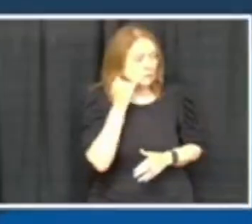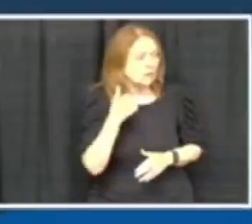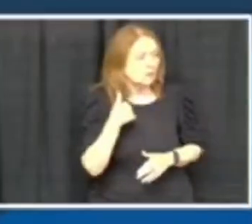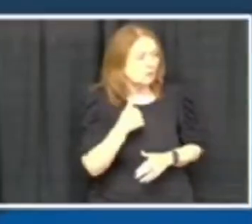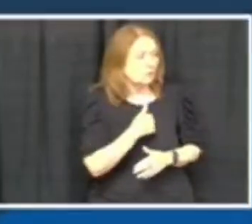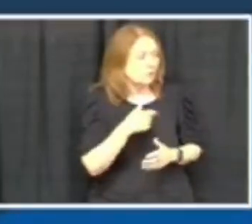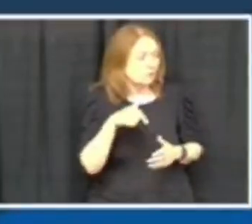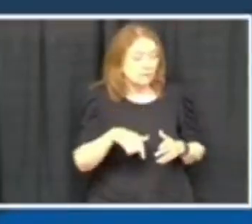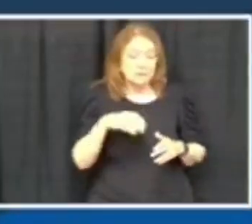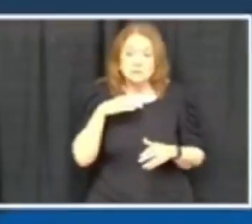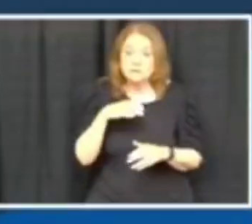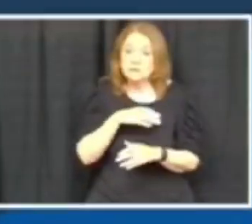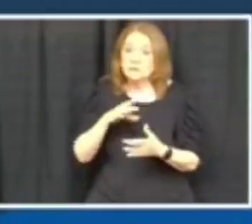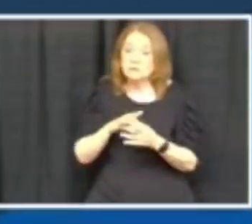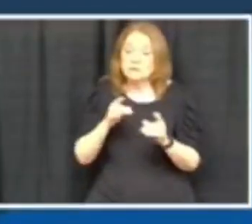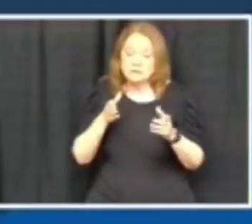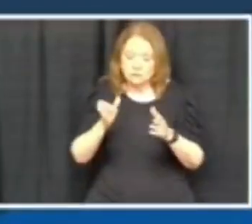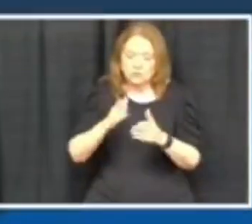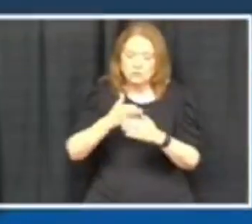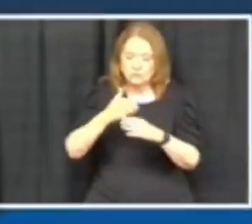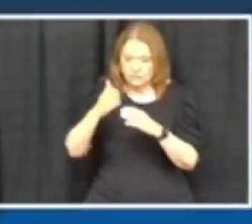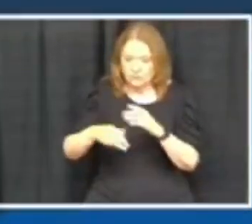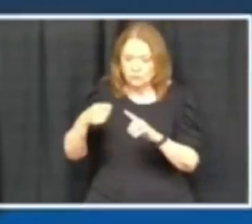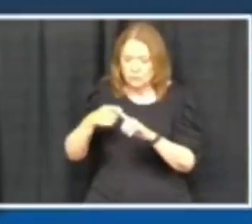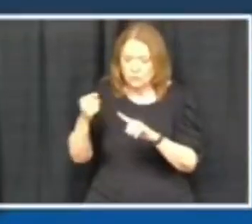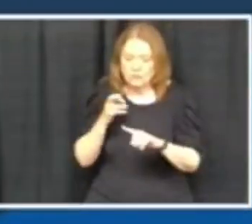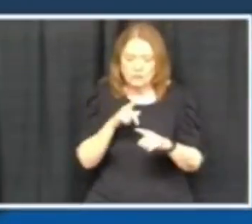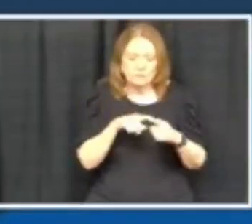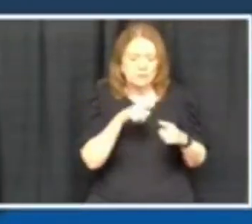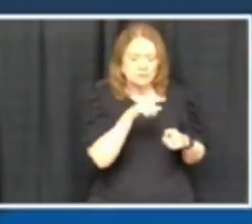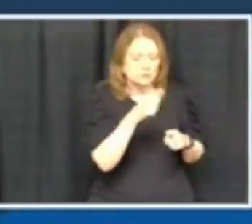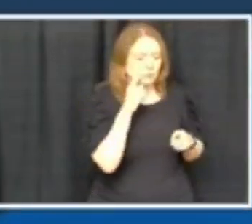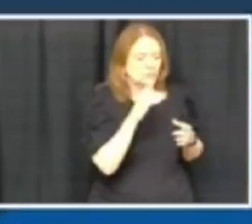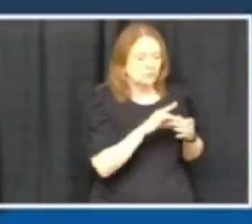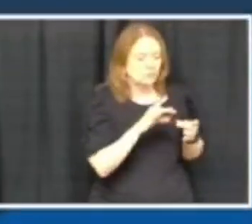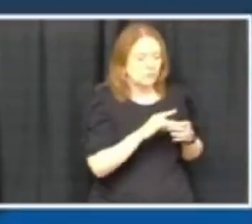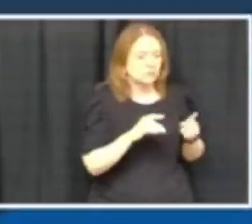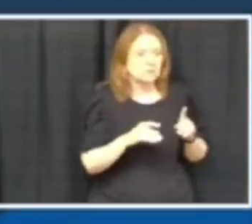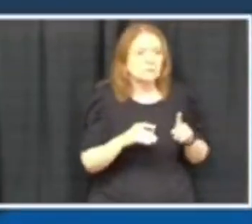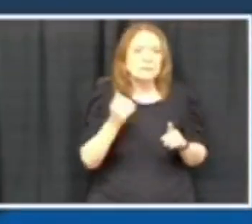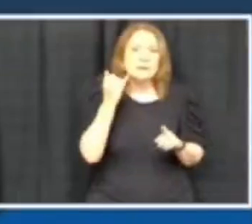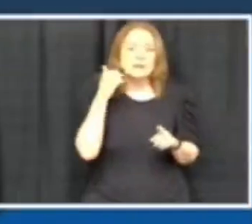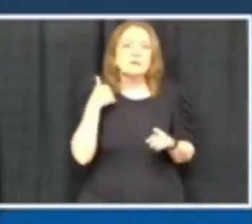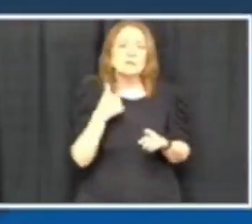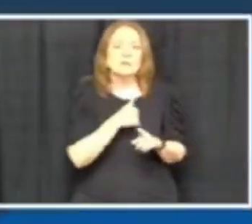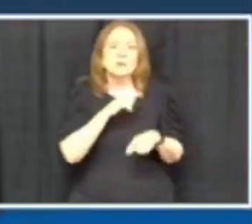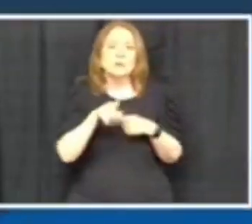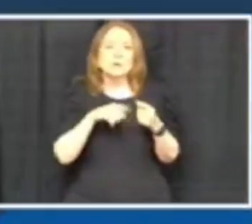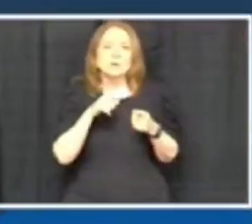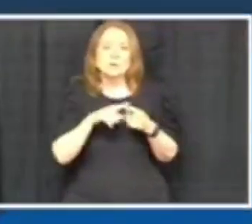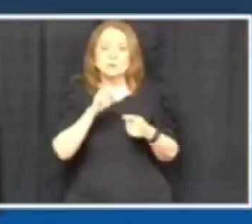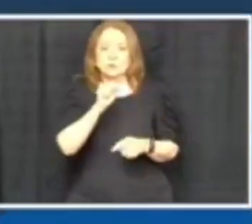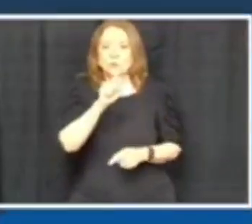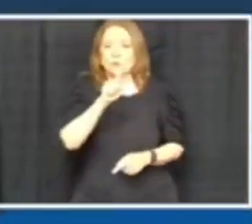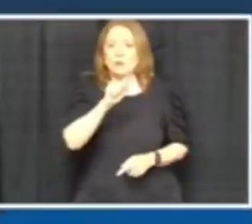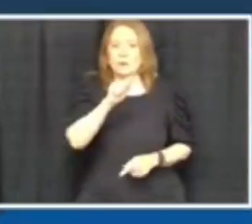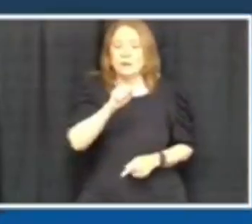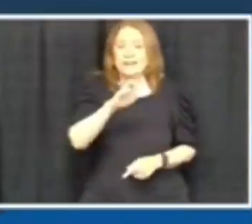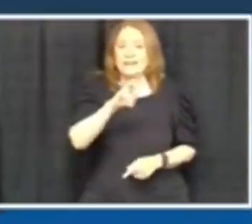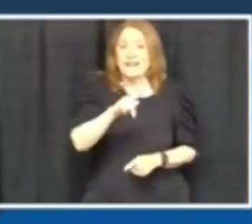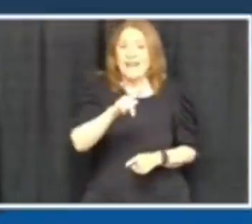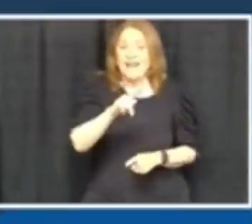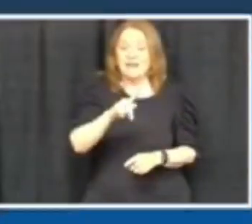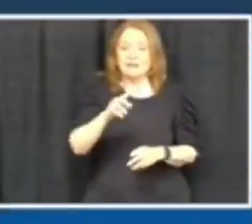to. This is council comments. Hang on, let her finish her point and I'll come back to you for a remark. If we're going to attack members